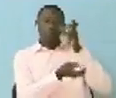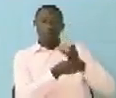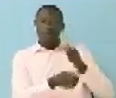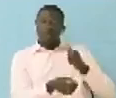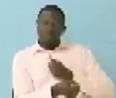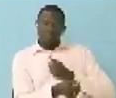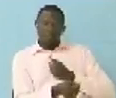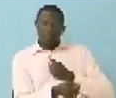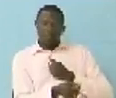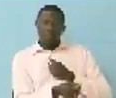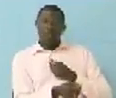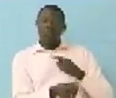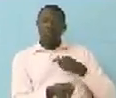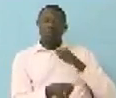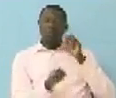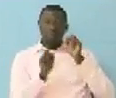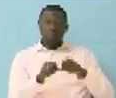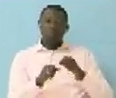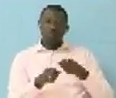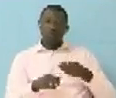to secure his confession.